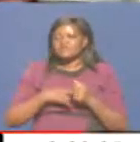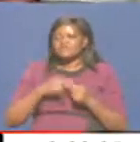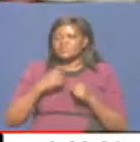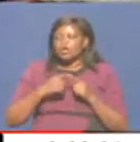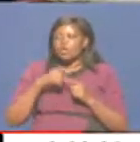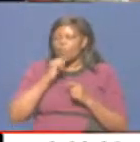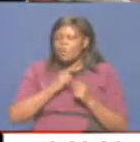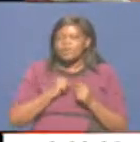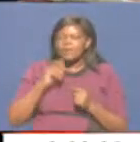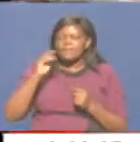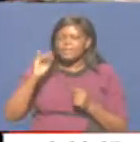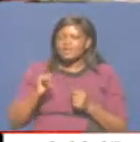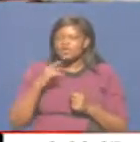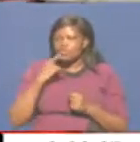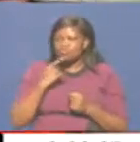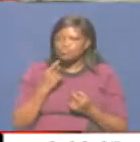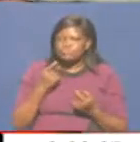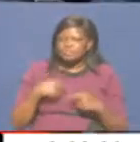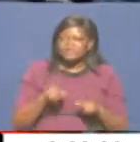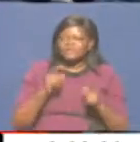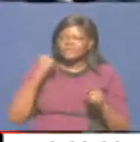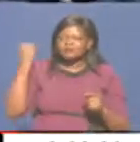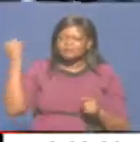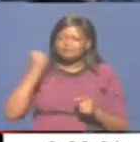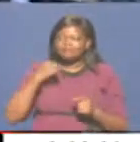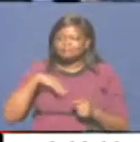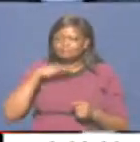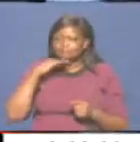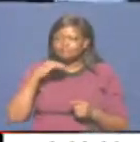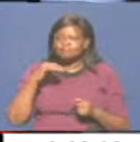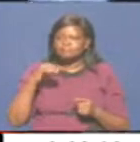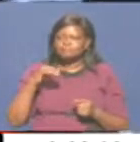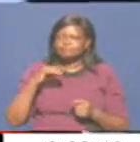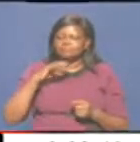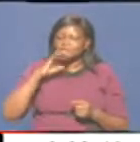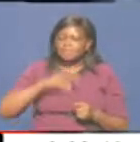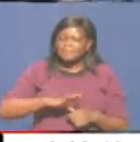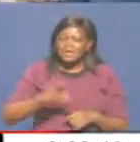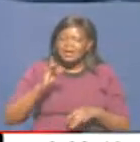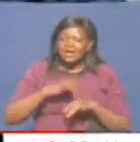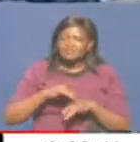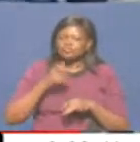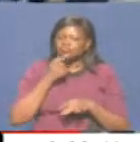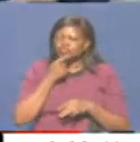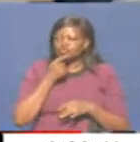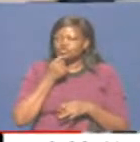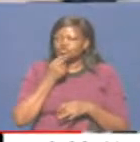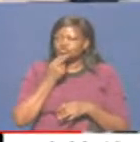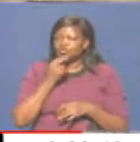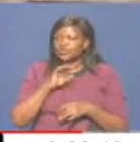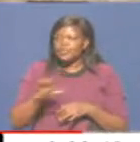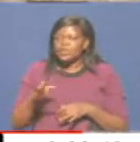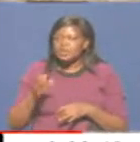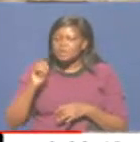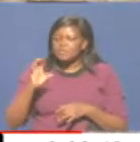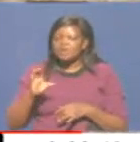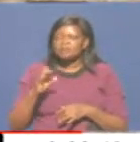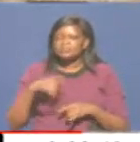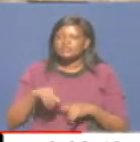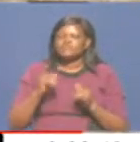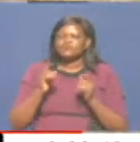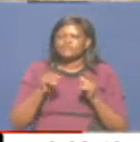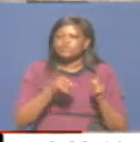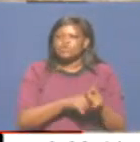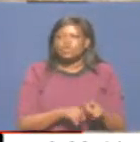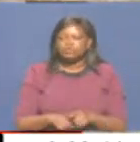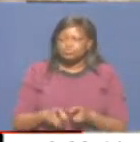Wanja, who is said to have been stabbed to death by her son early Tuesday morning. Eric Kamau is said to have also turned